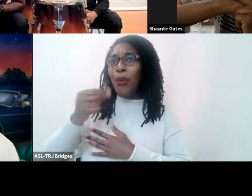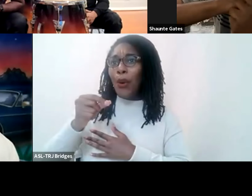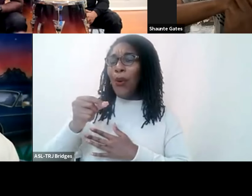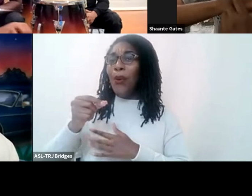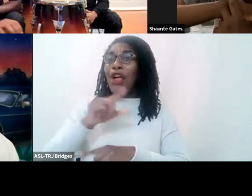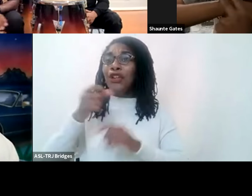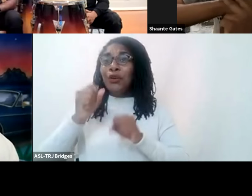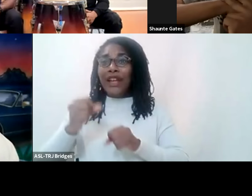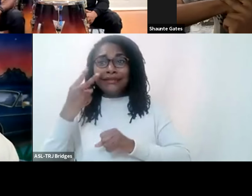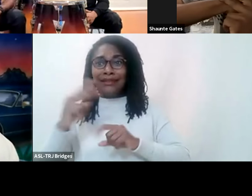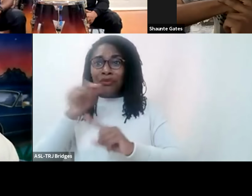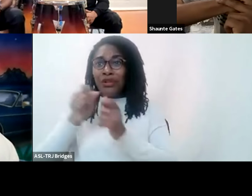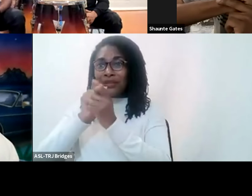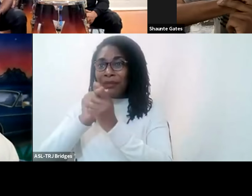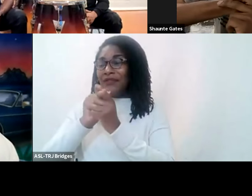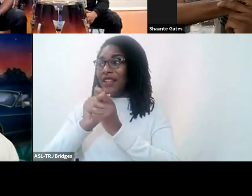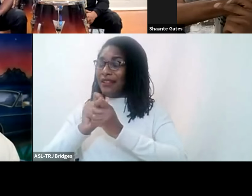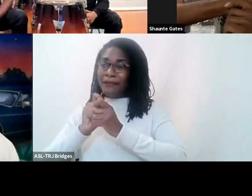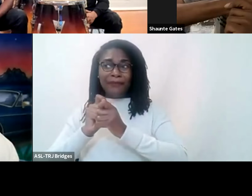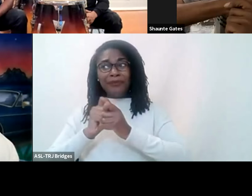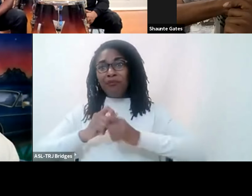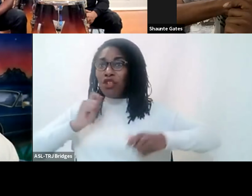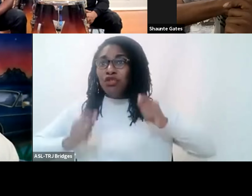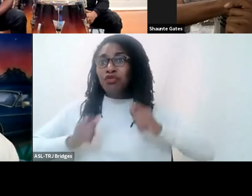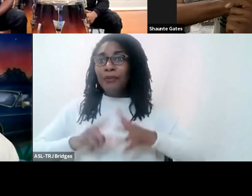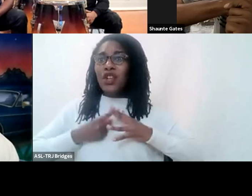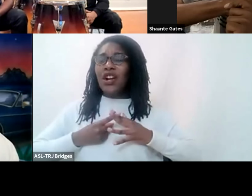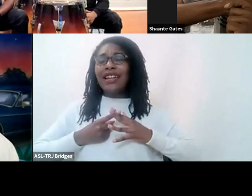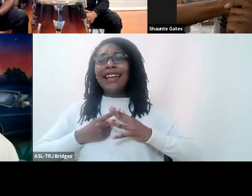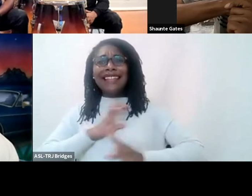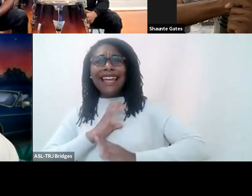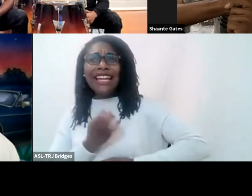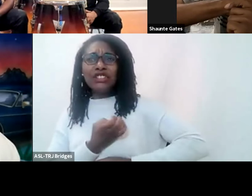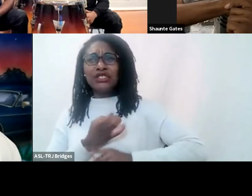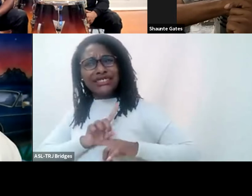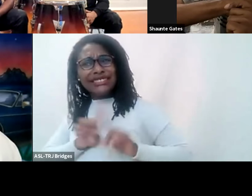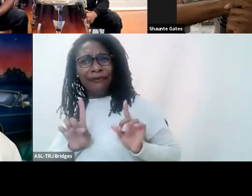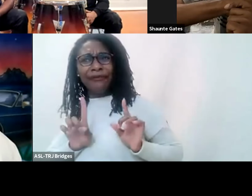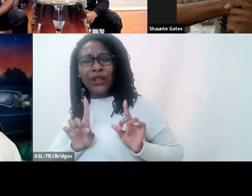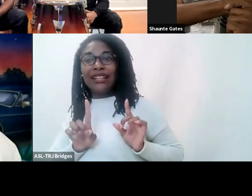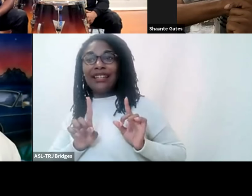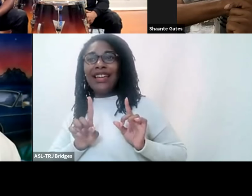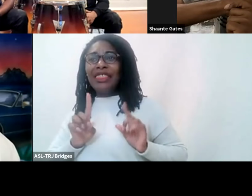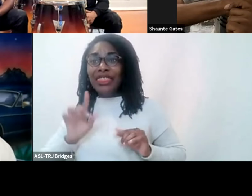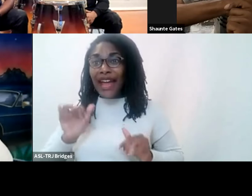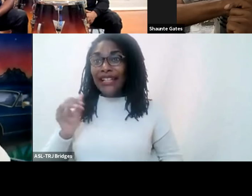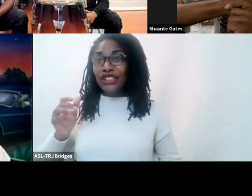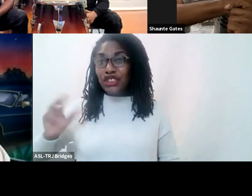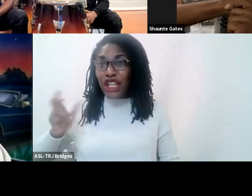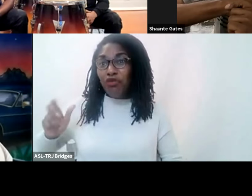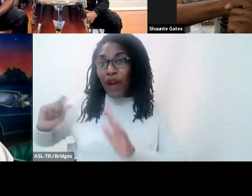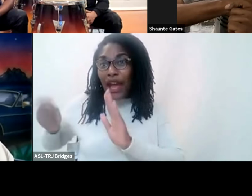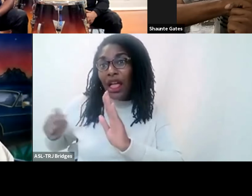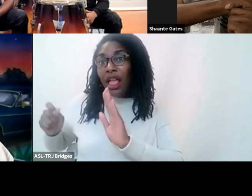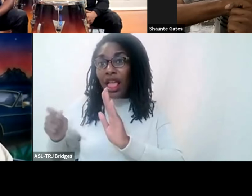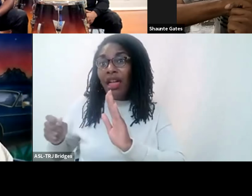when a certain instrument comes in, the energy hits a little different. The shakere is like, we accent that. Like, if you see people beating